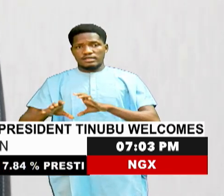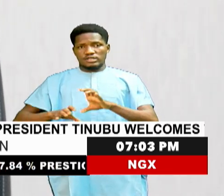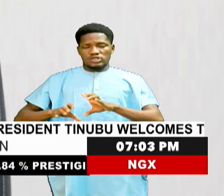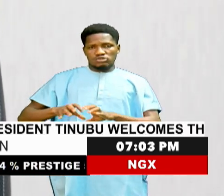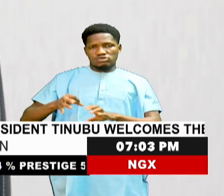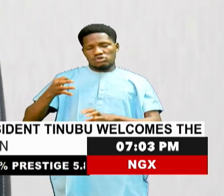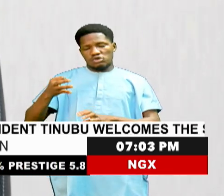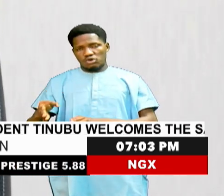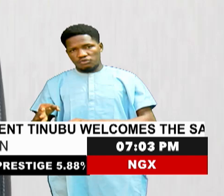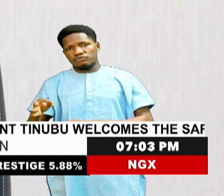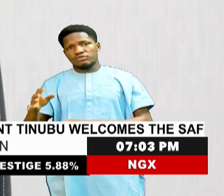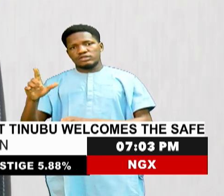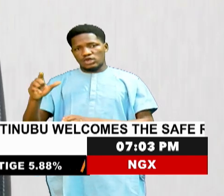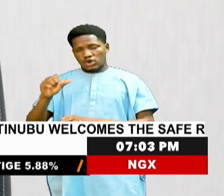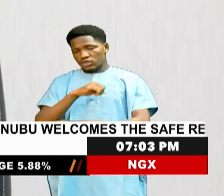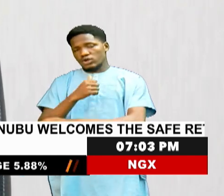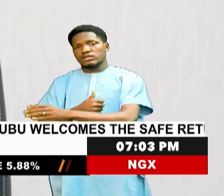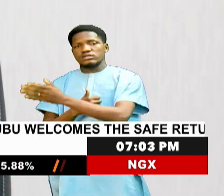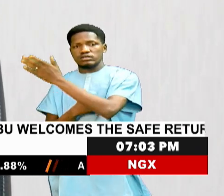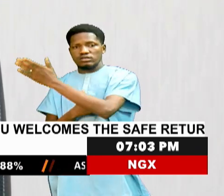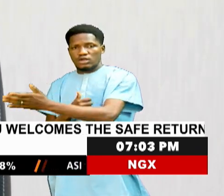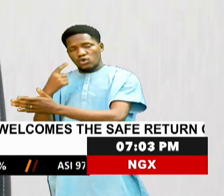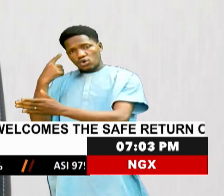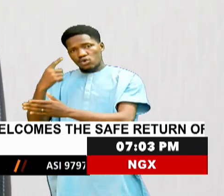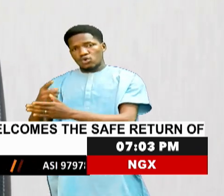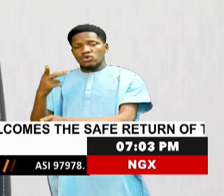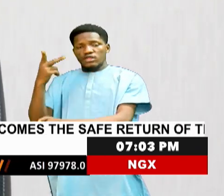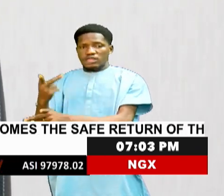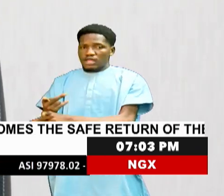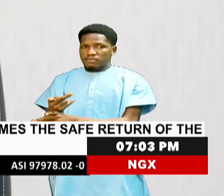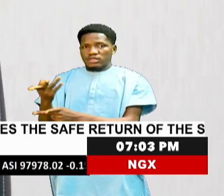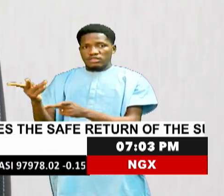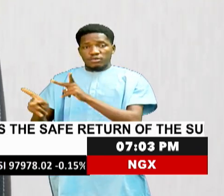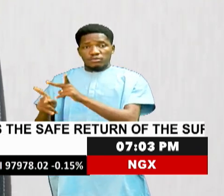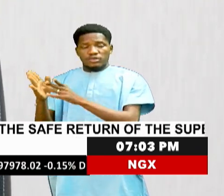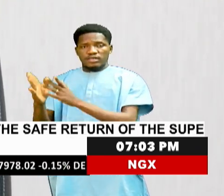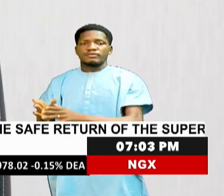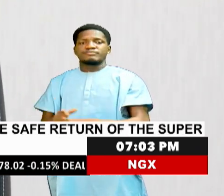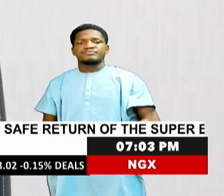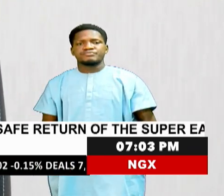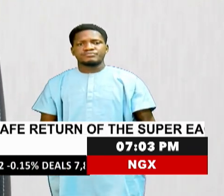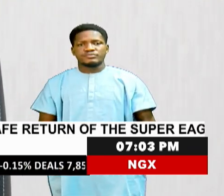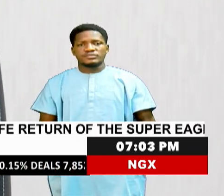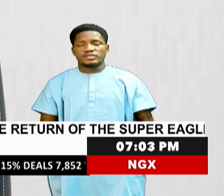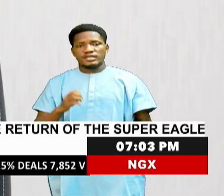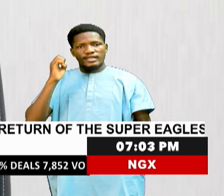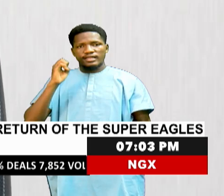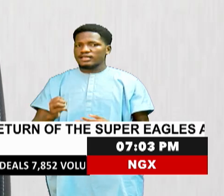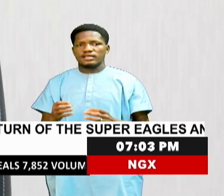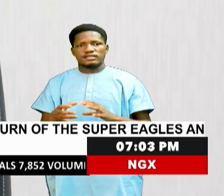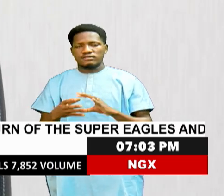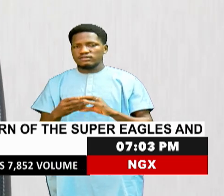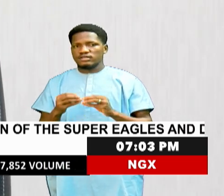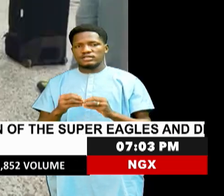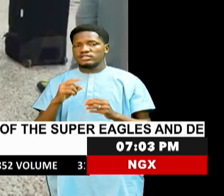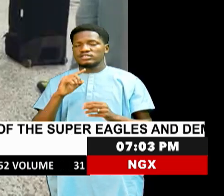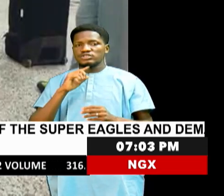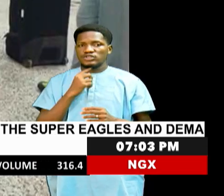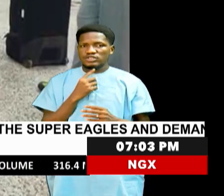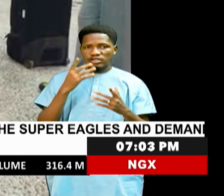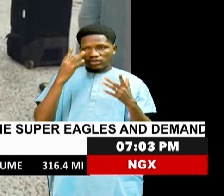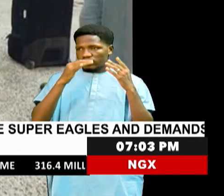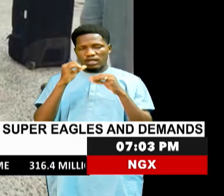Nigerian Super Eagles and their officials at Al Abraq Airport. The minister expressed serious concern over the team's poor